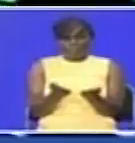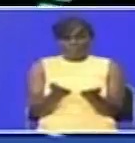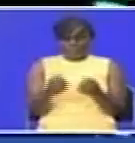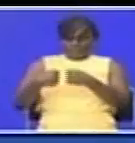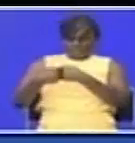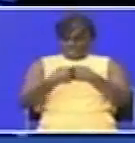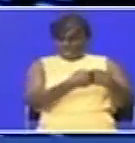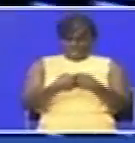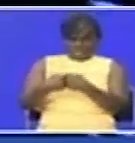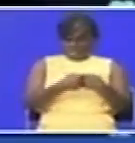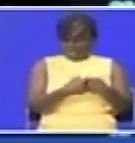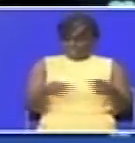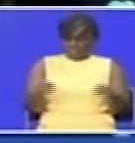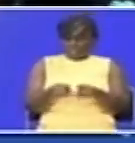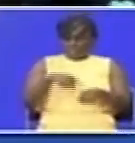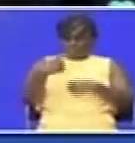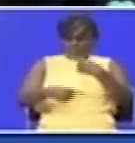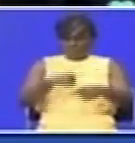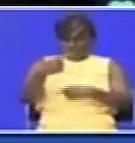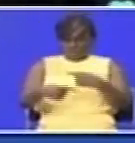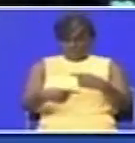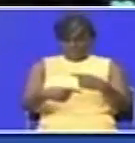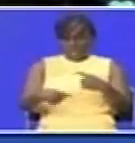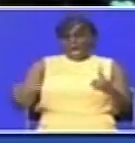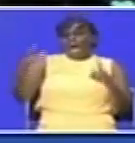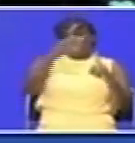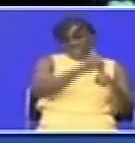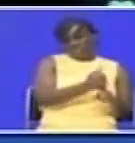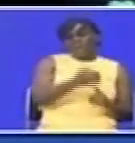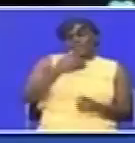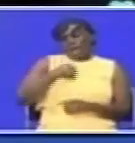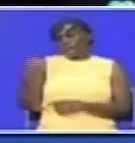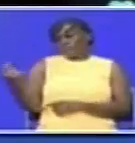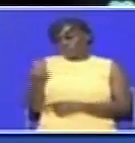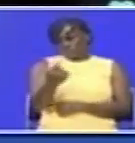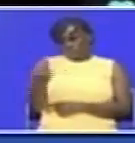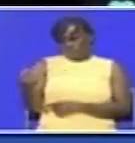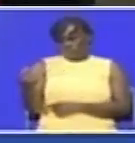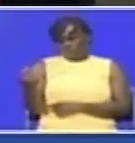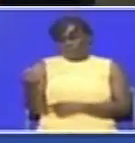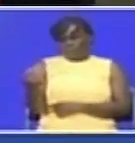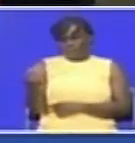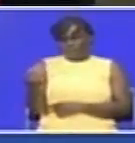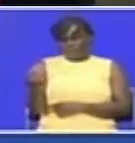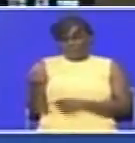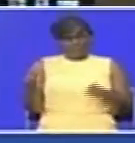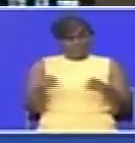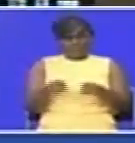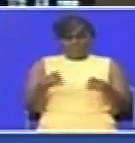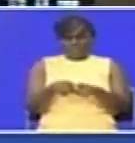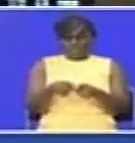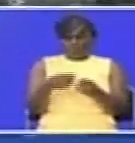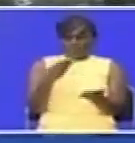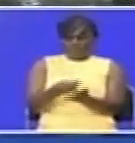These challenges notwithstanding, some gains have been realized, even steep decline in commodity prices and tighter